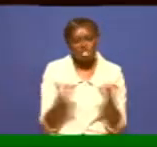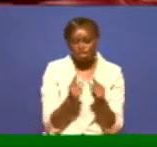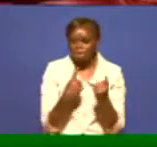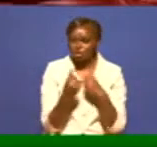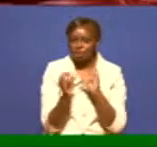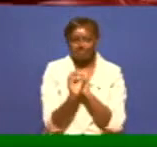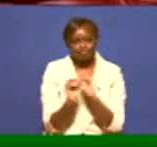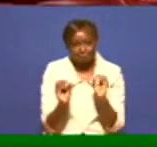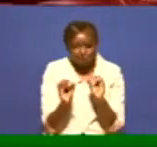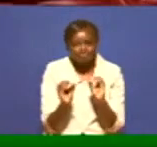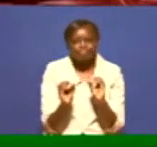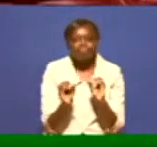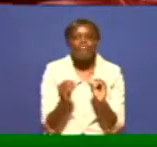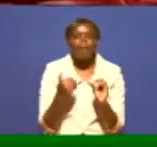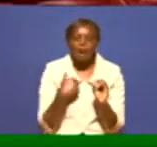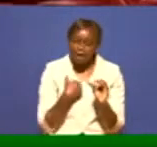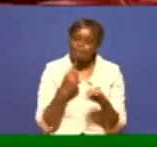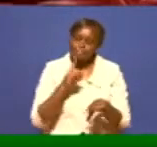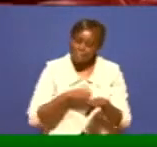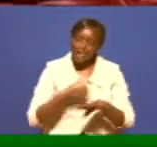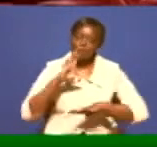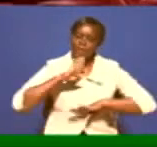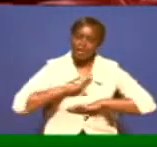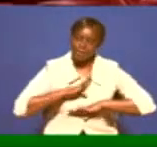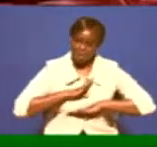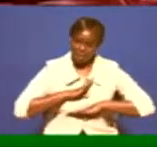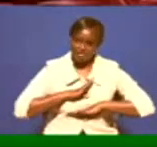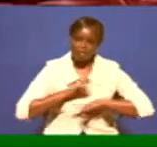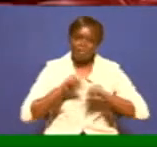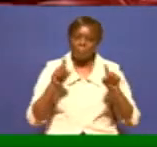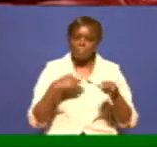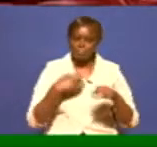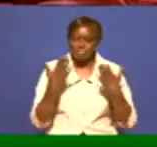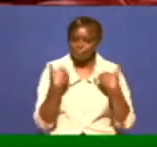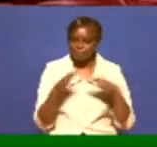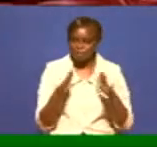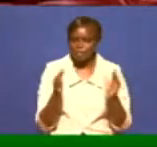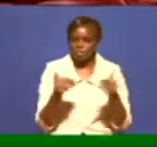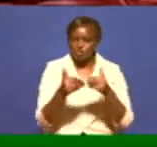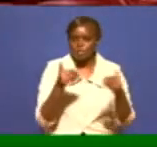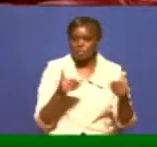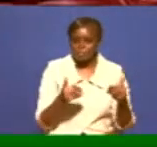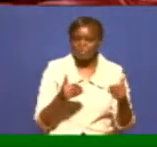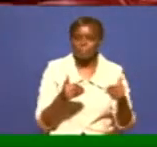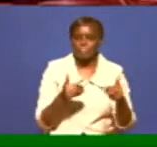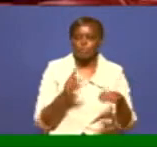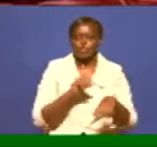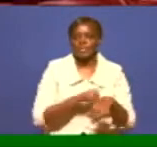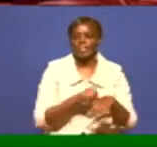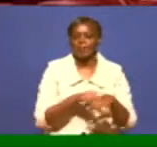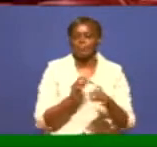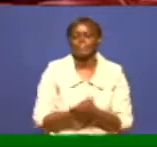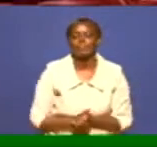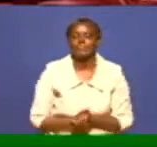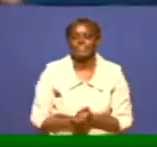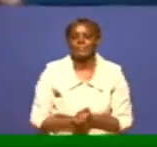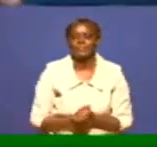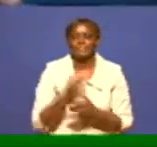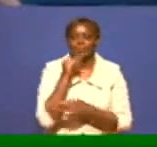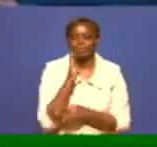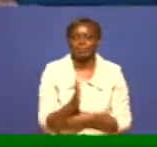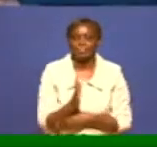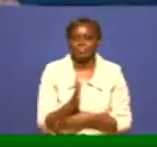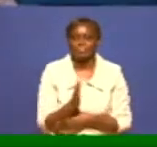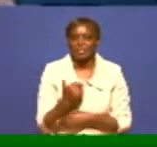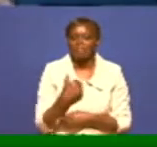there is time allocated to everybody. But I'll finish before that time elapses, Honorable Speaker. And Honorable Speaker, don't